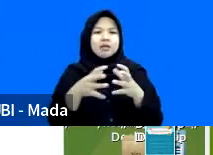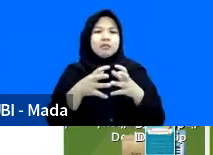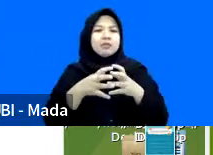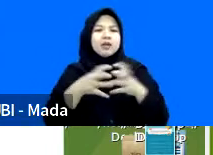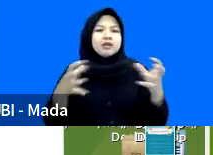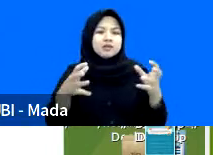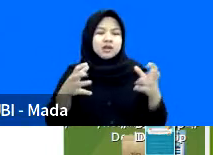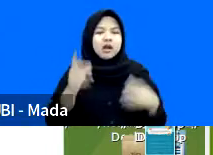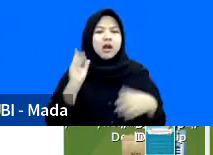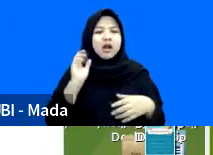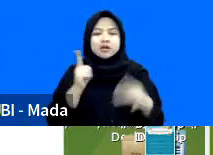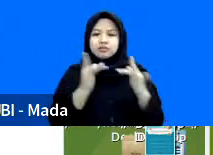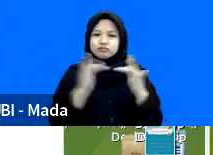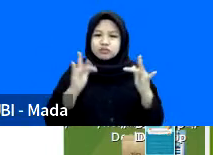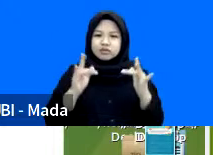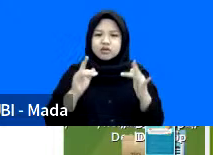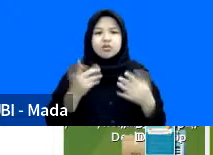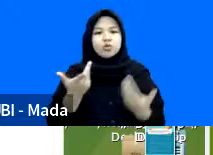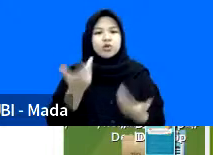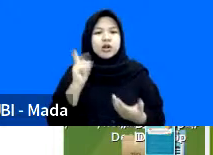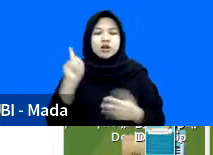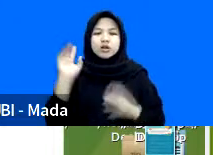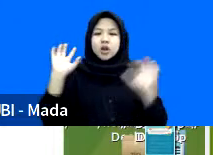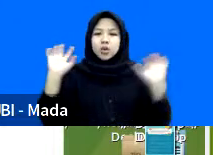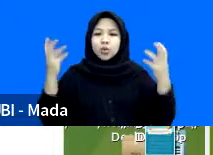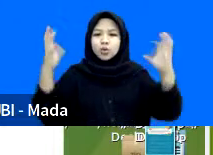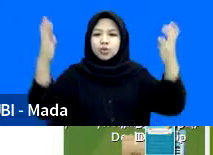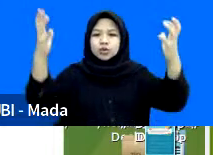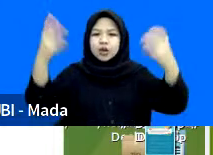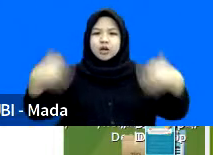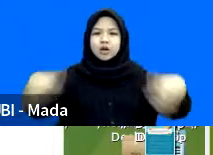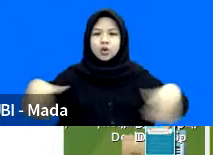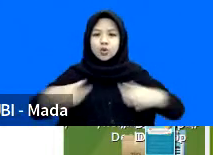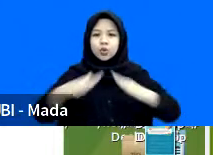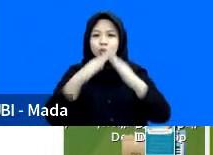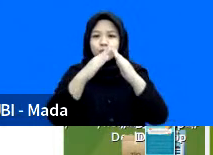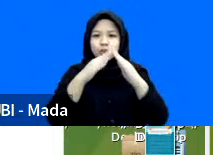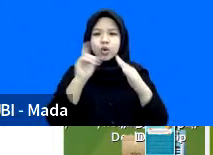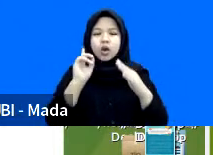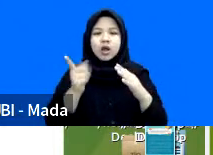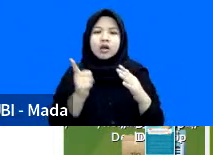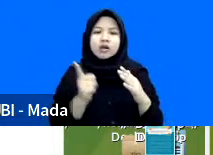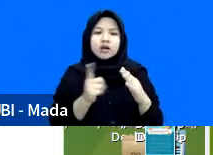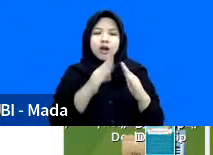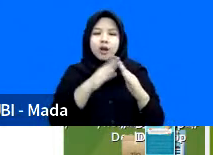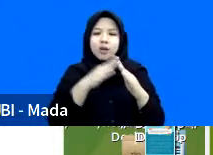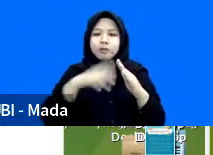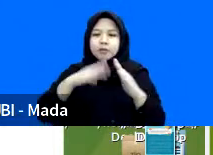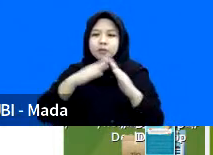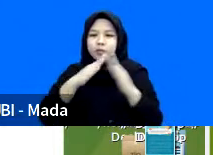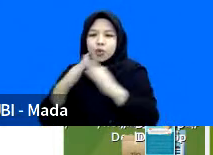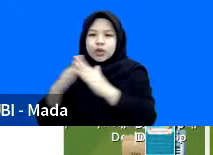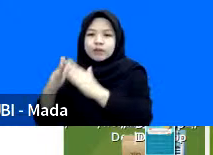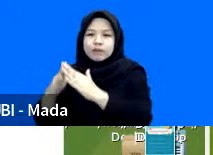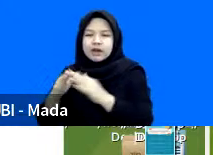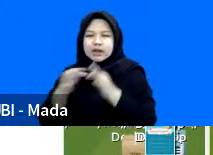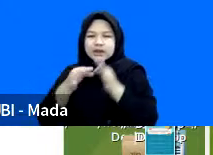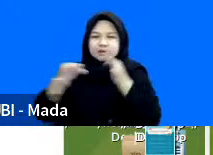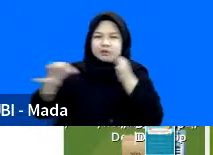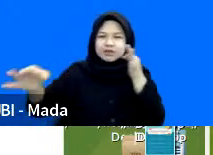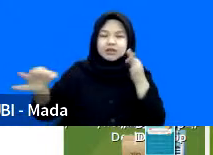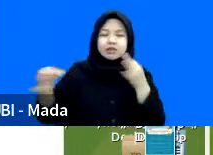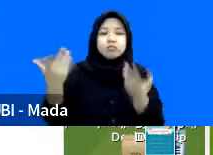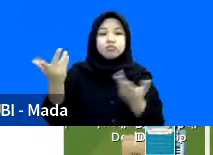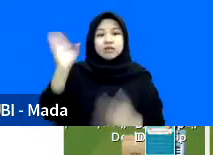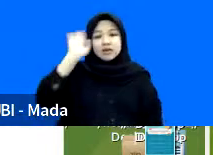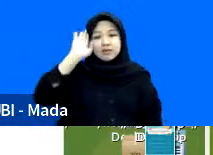be mountains, there will be remote habitations, and everywhere there will be the same problem. So in the near future, in the middle term, do not